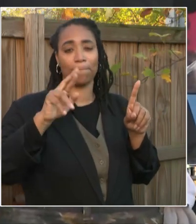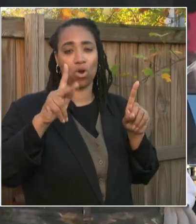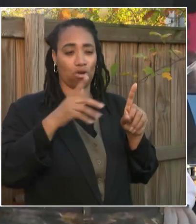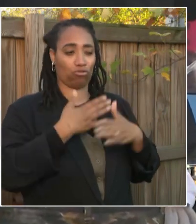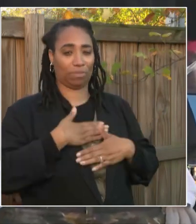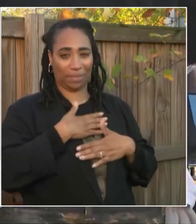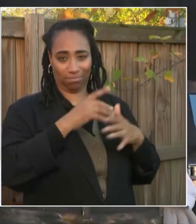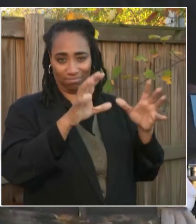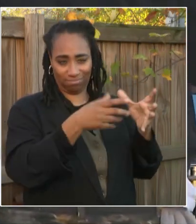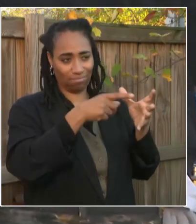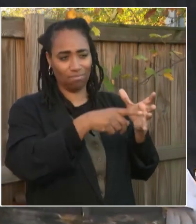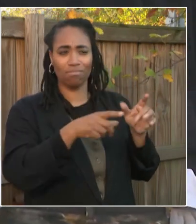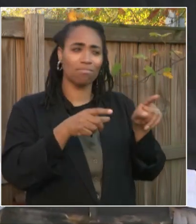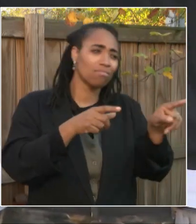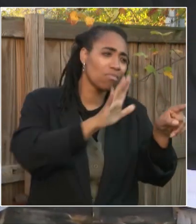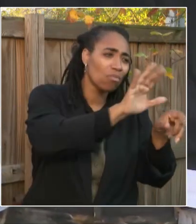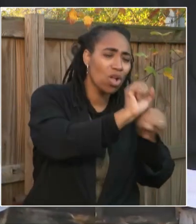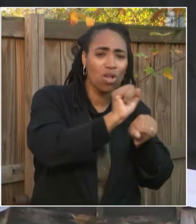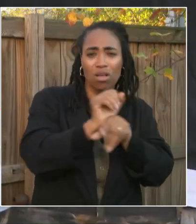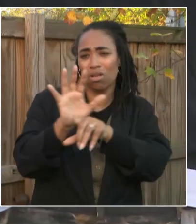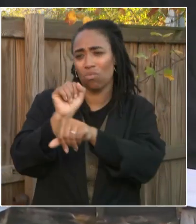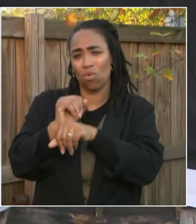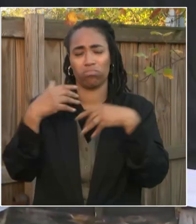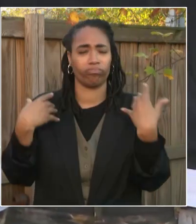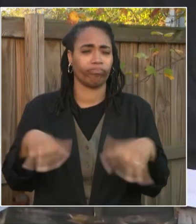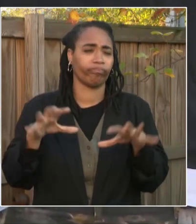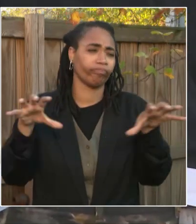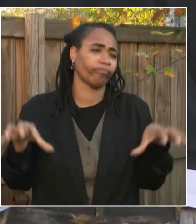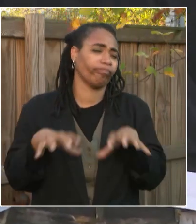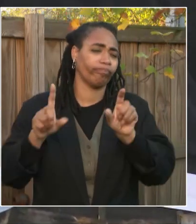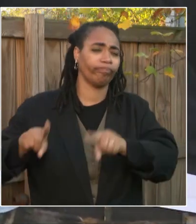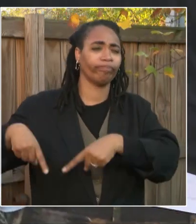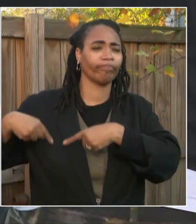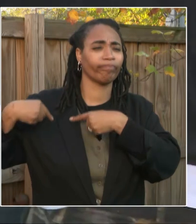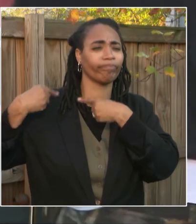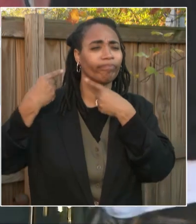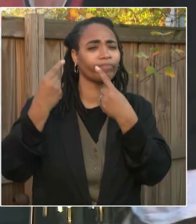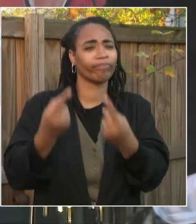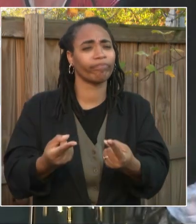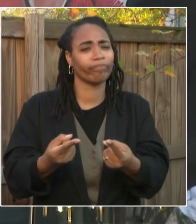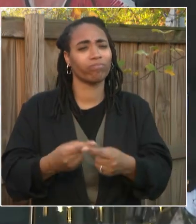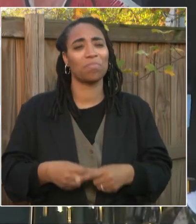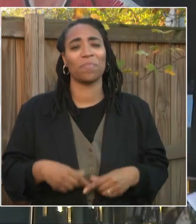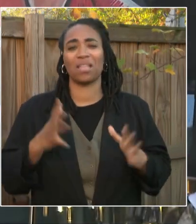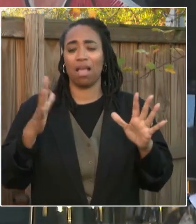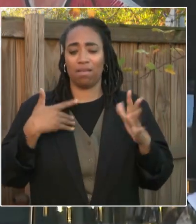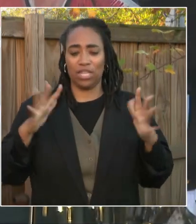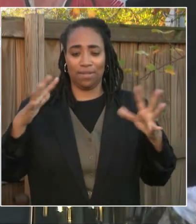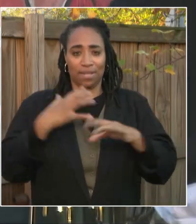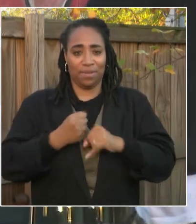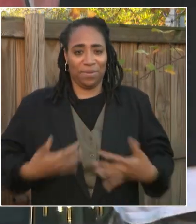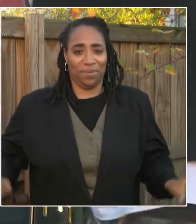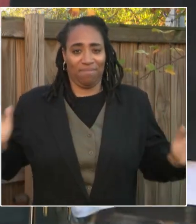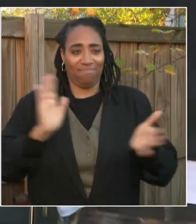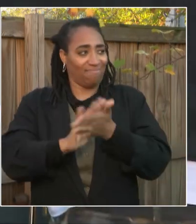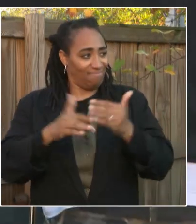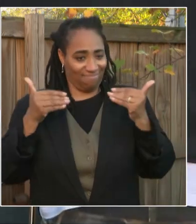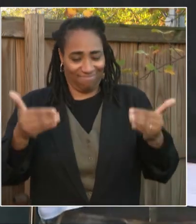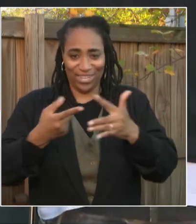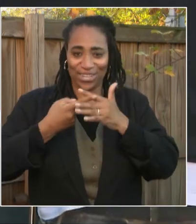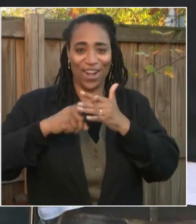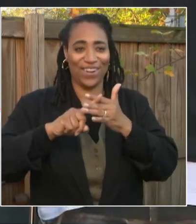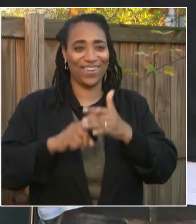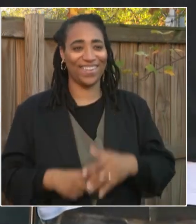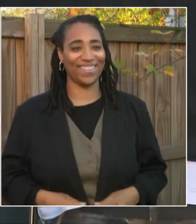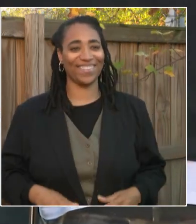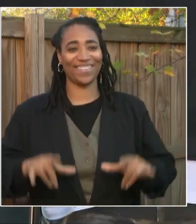else did, right? You know what I'm saying? So with that being said, I'm going to end because the party must begin. I love